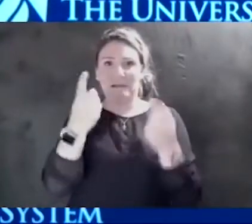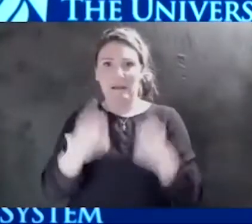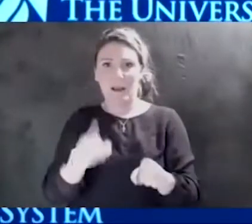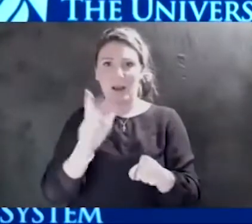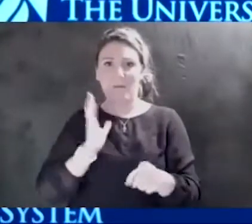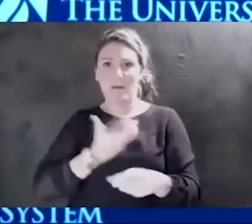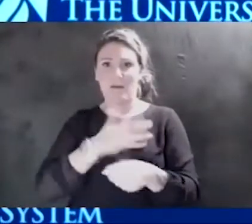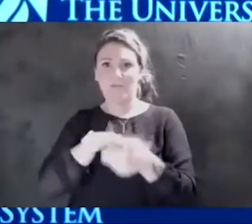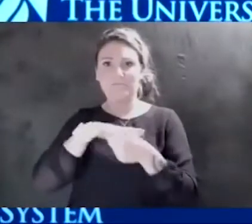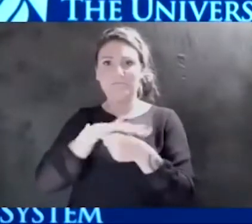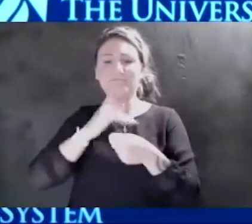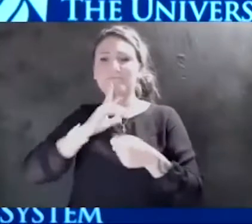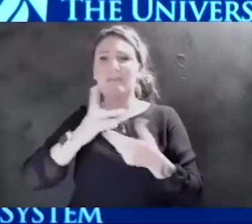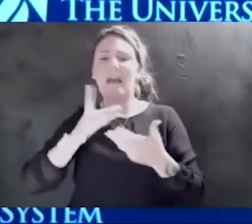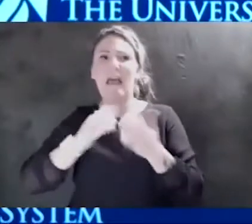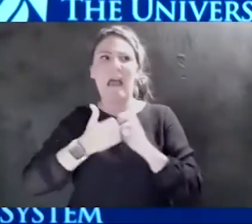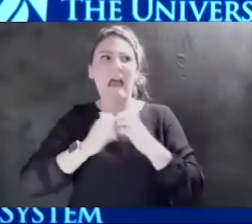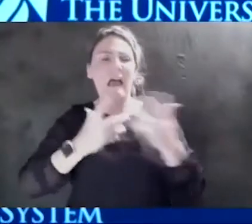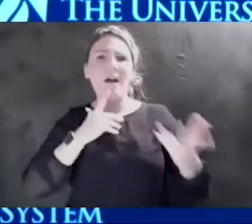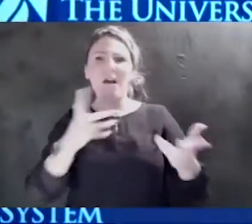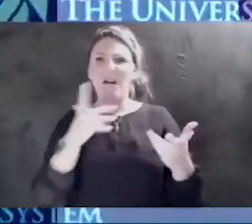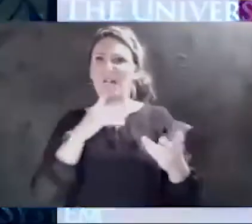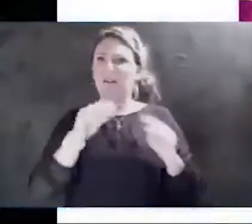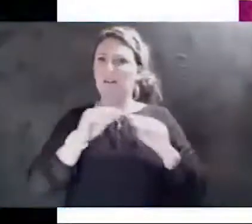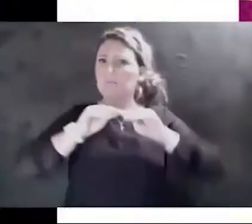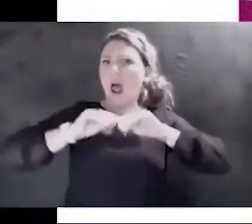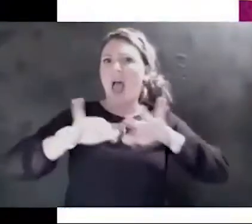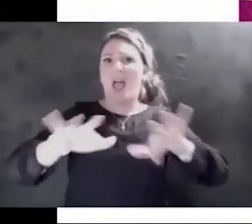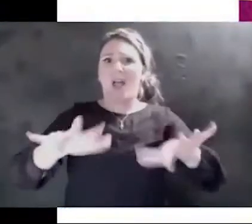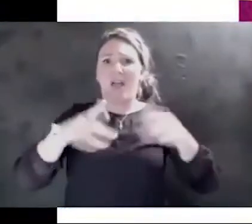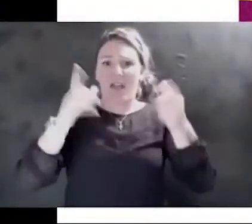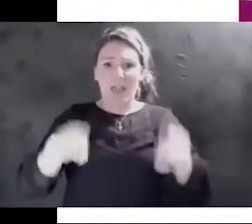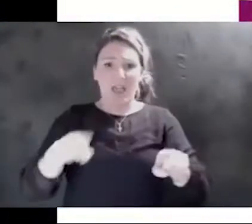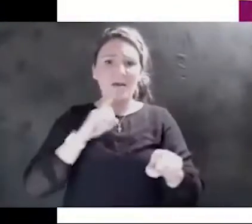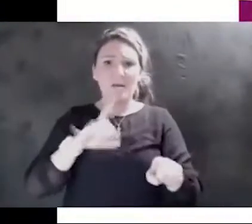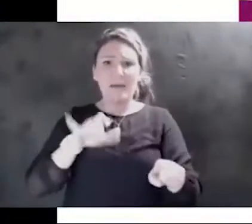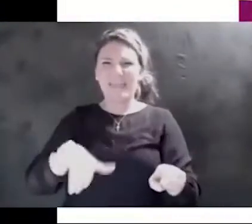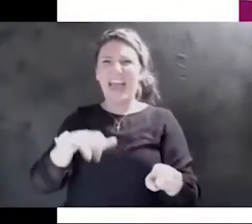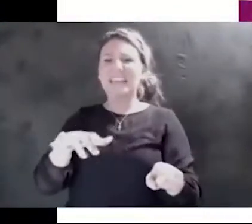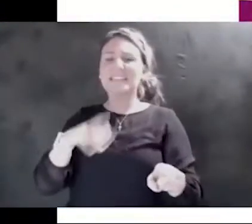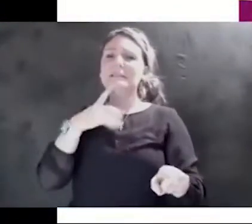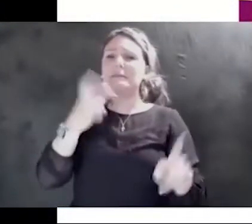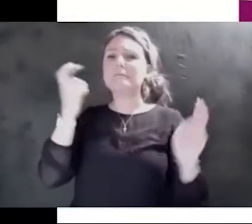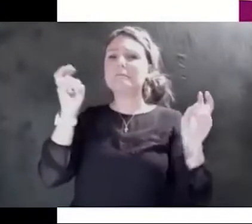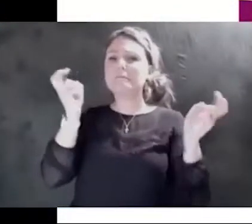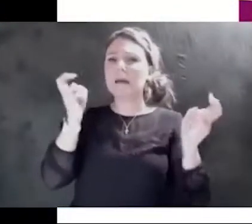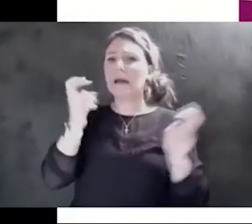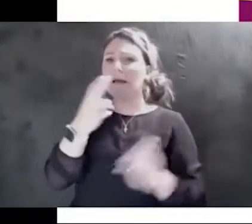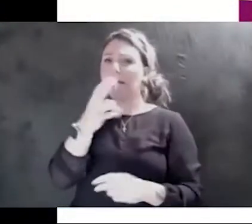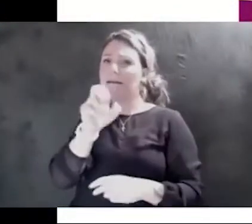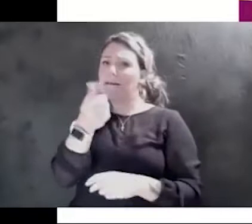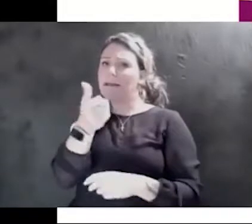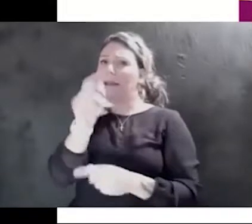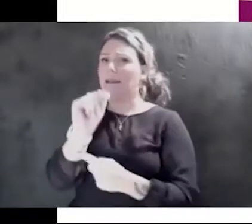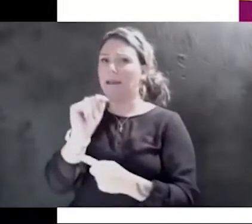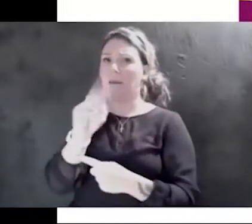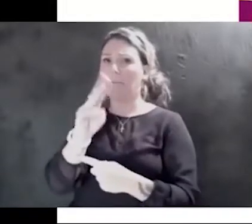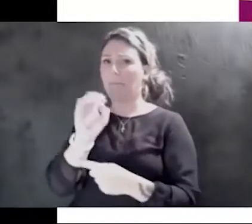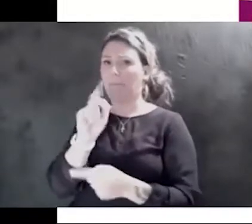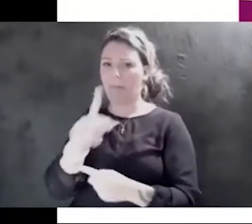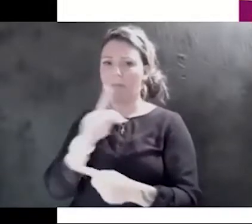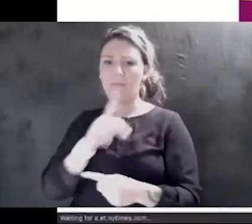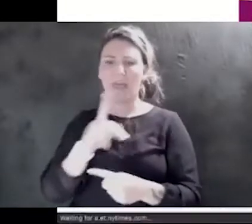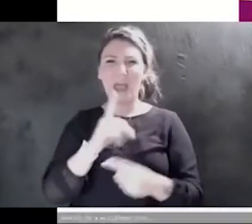hot things are. And guys, can we bring that heat map up for just a minute? And there it is. Man, that map, the deep purple, is